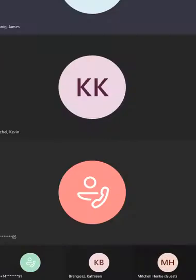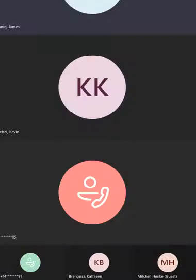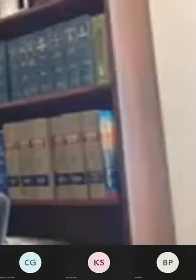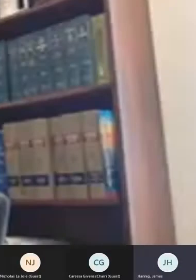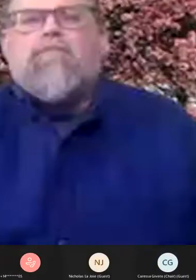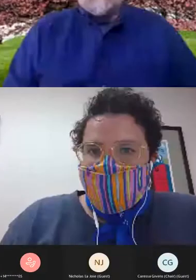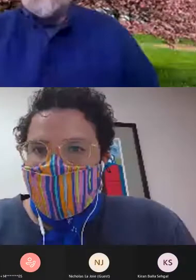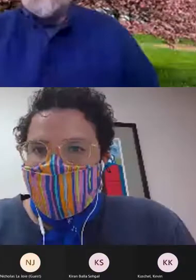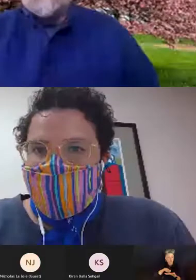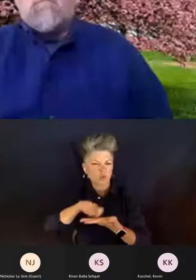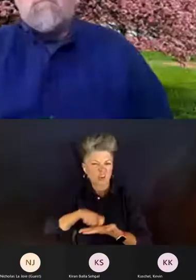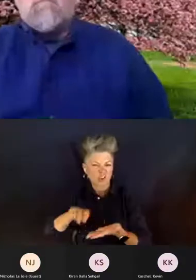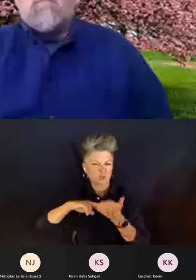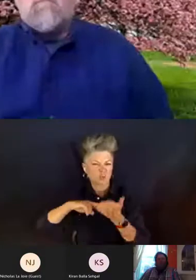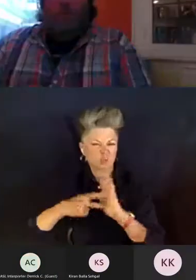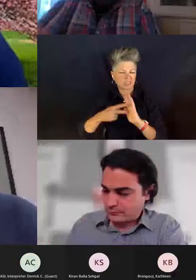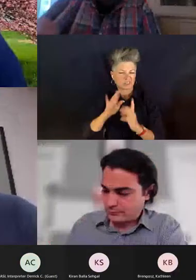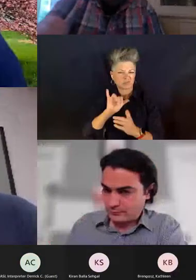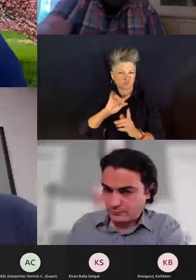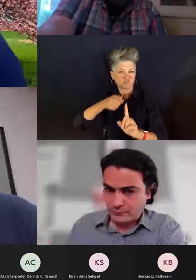taking purposes.